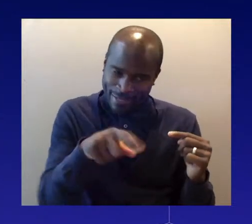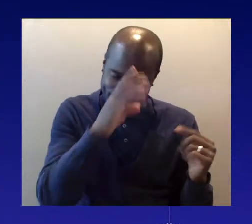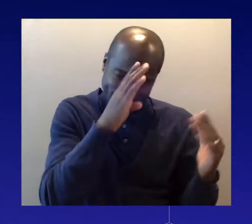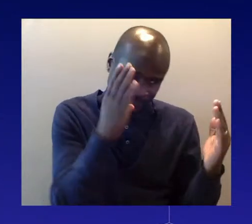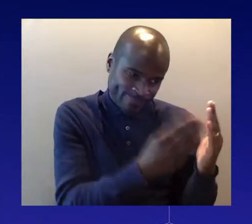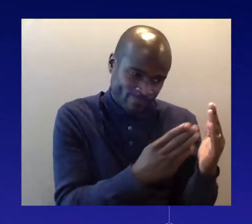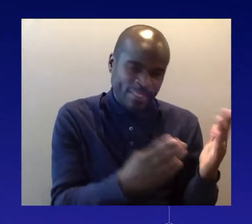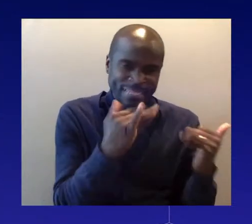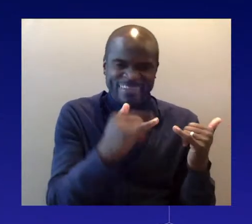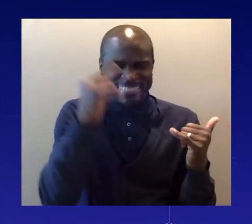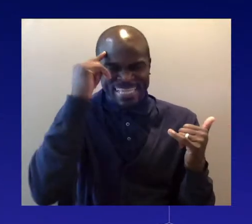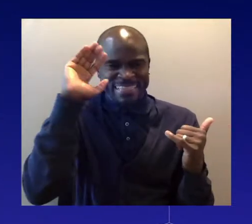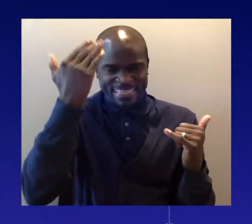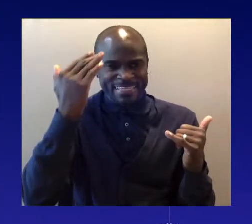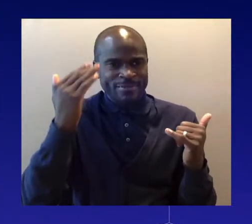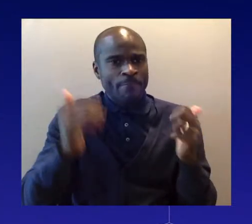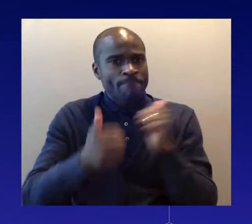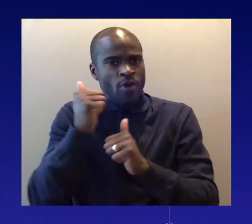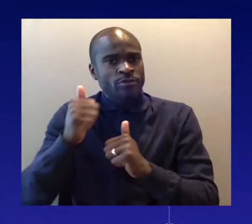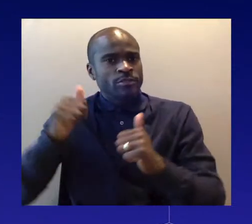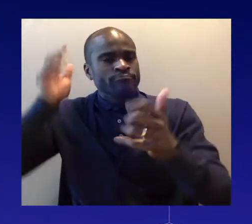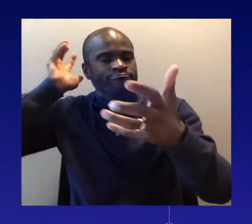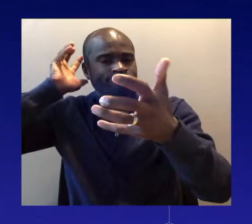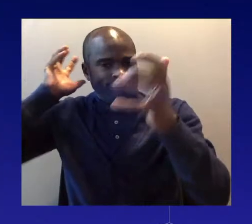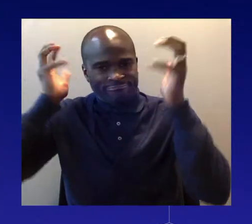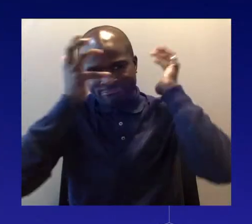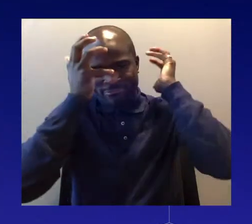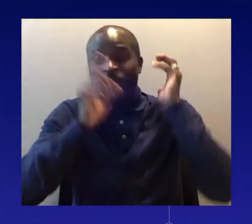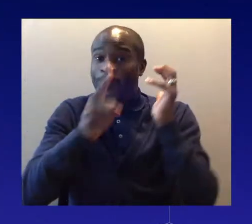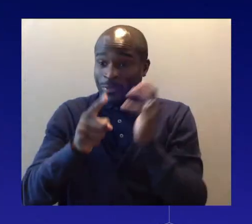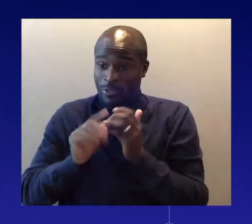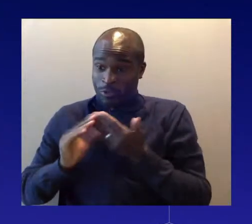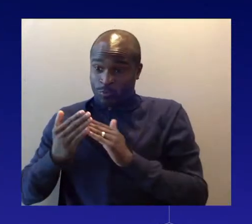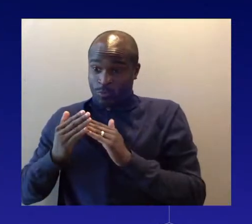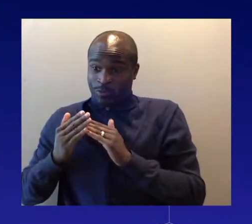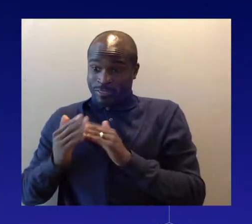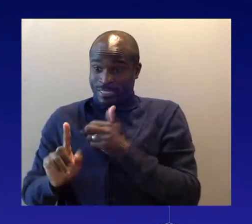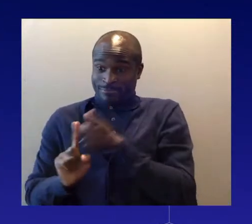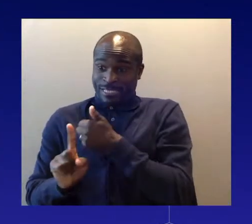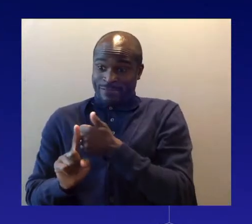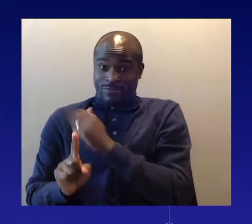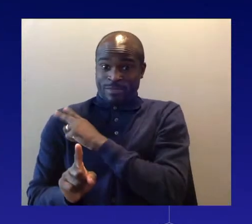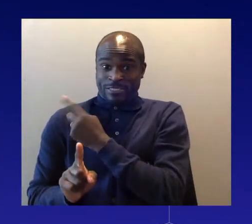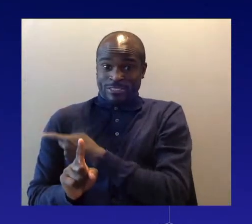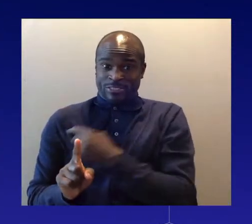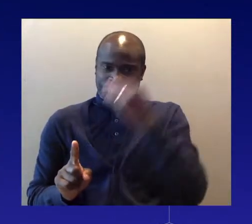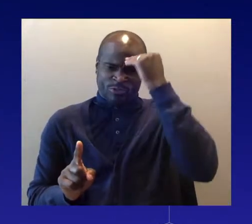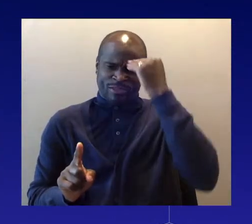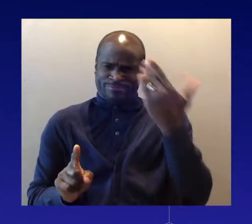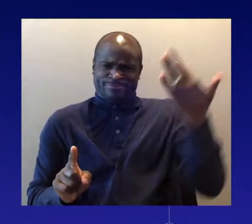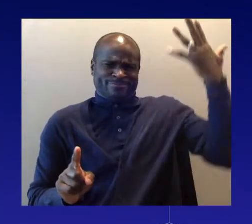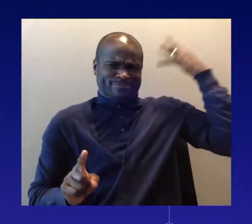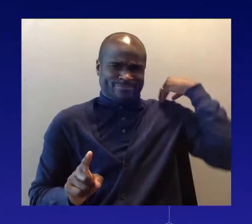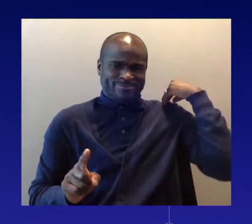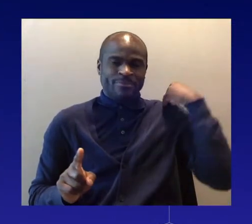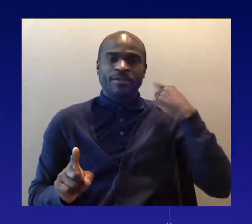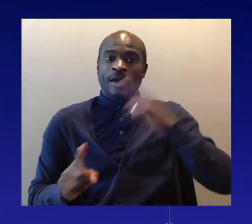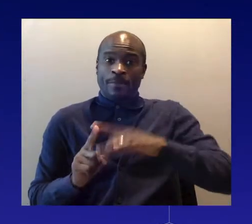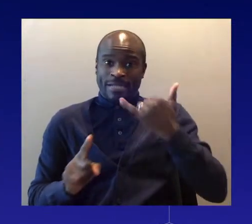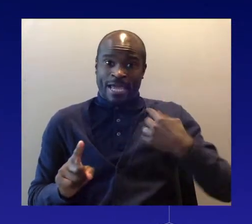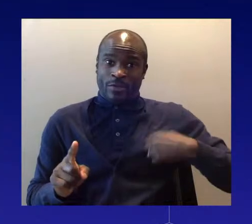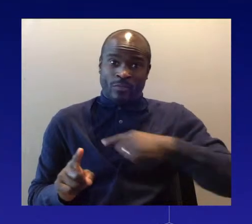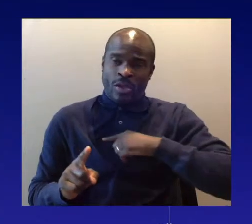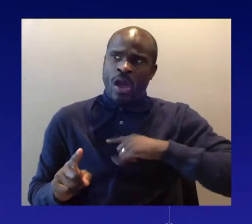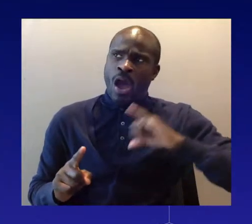certainly, like, communities knew this decades ago, and we're just catching up. And I think the policy is just catching up, which